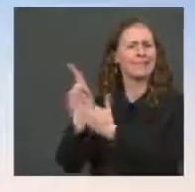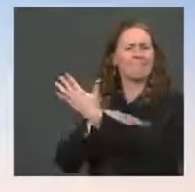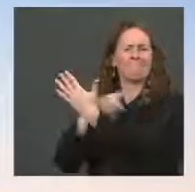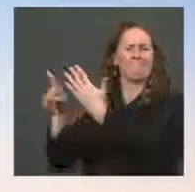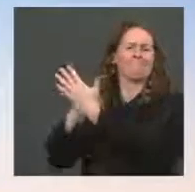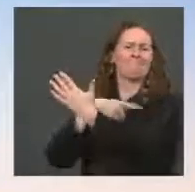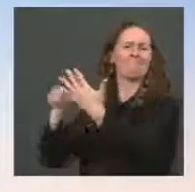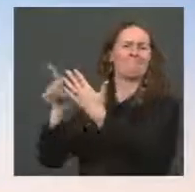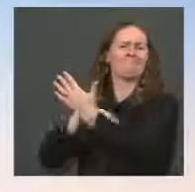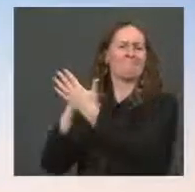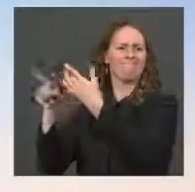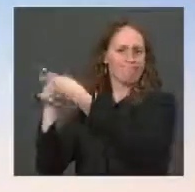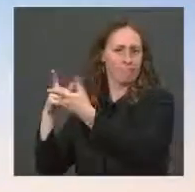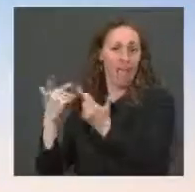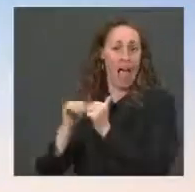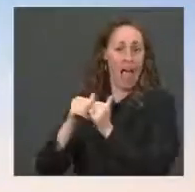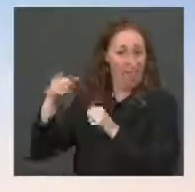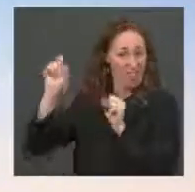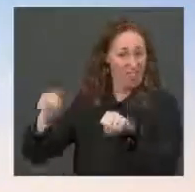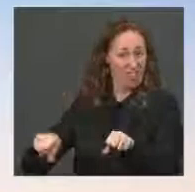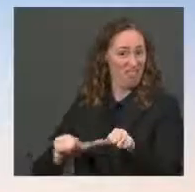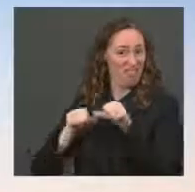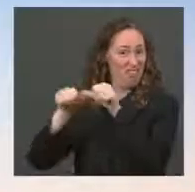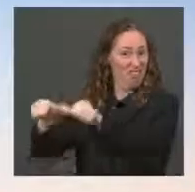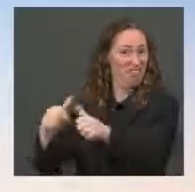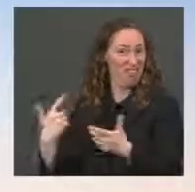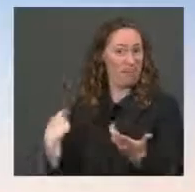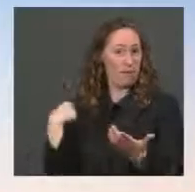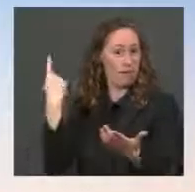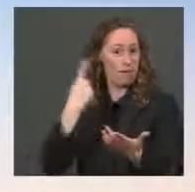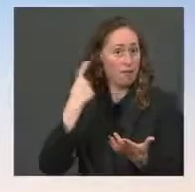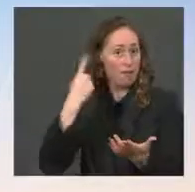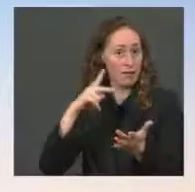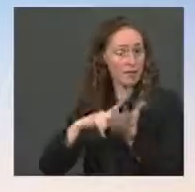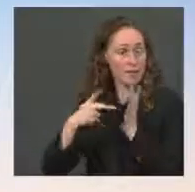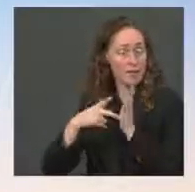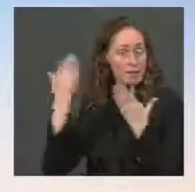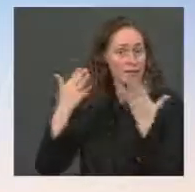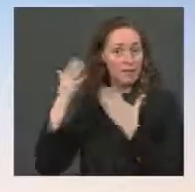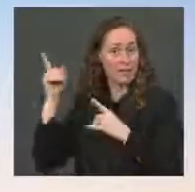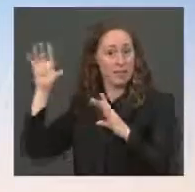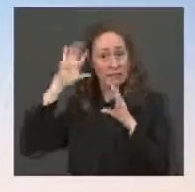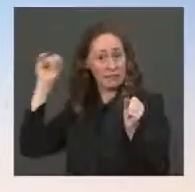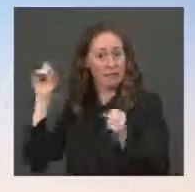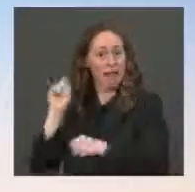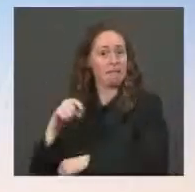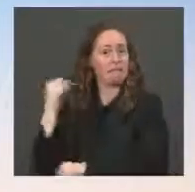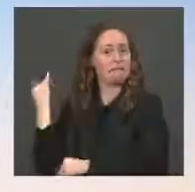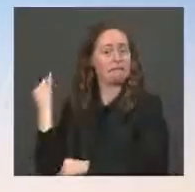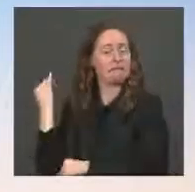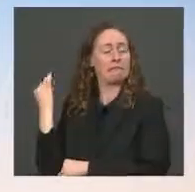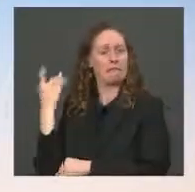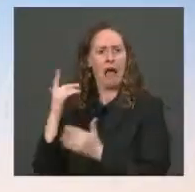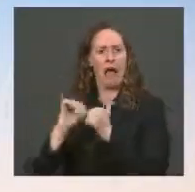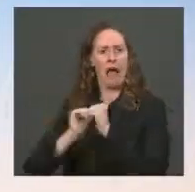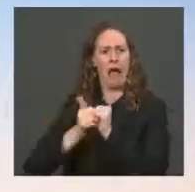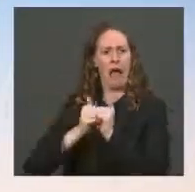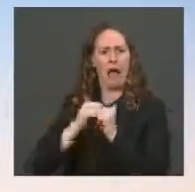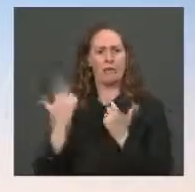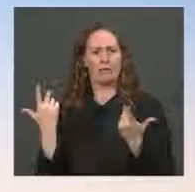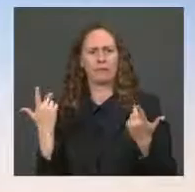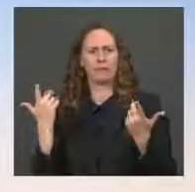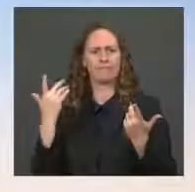continue, would that be a factor that President Biden would consider, separate from his judgment about how he conducted himself